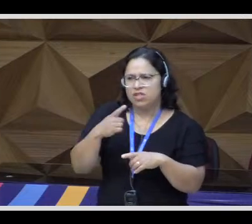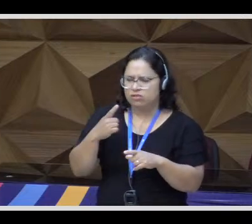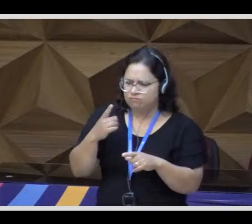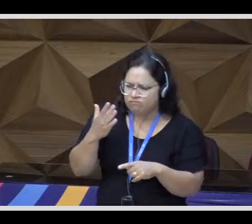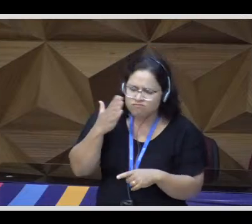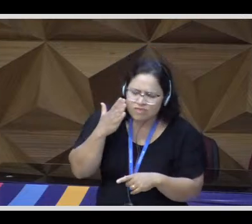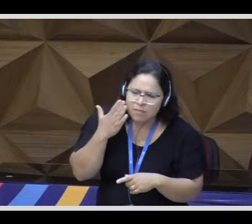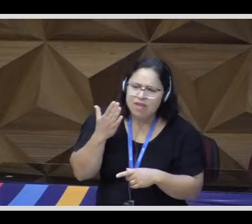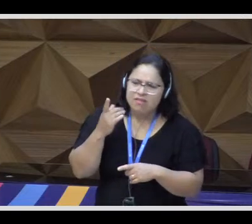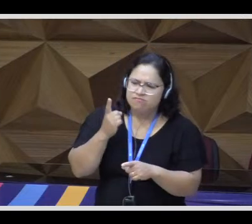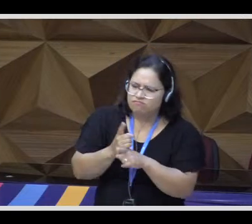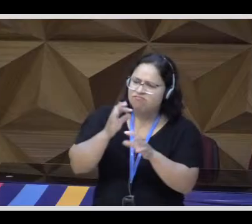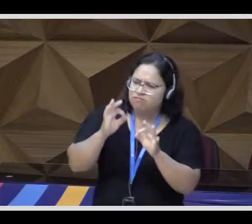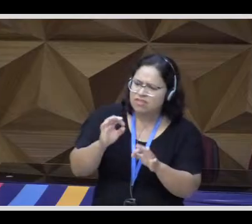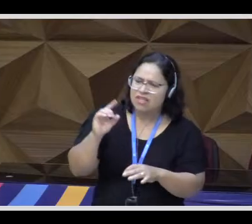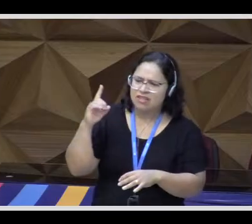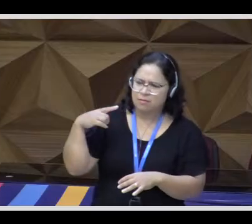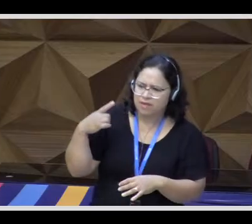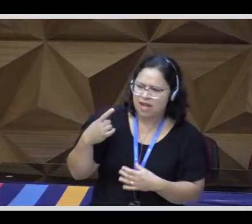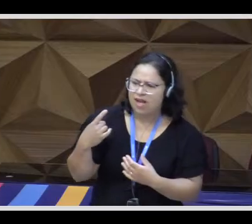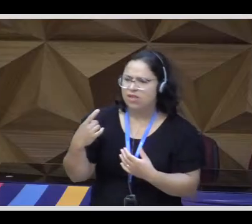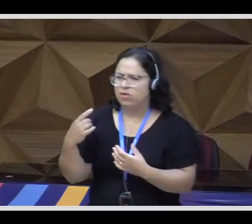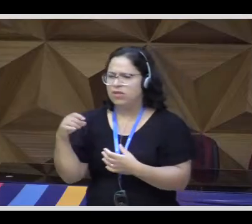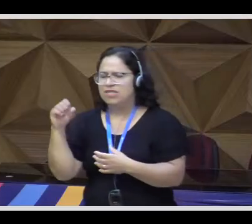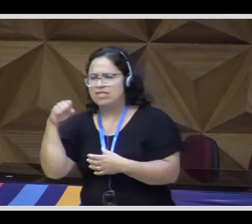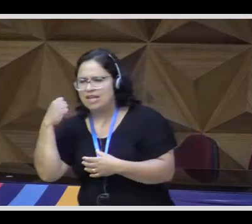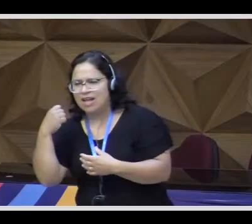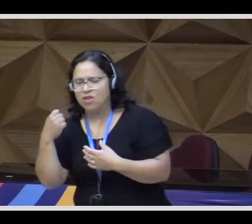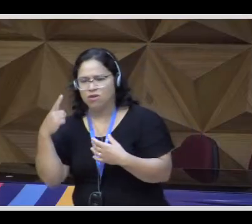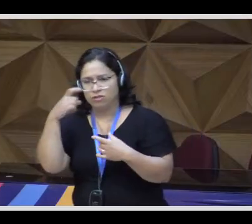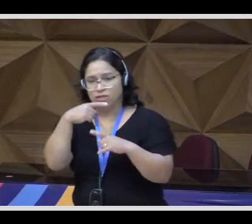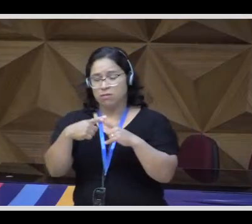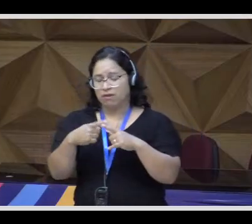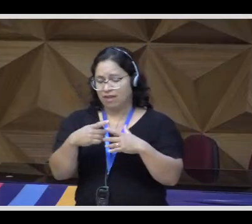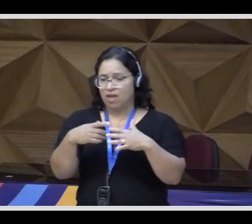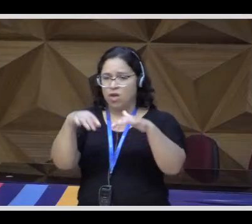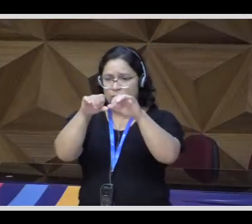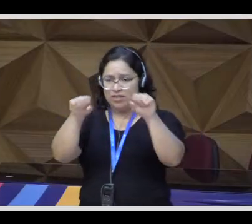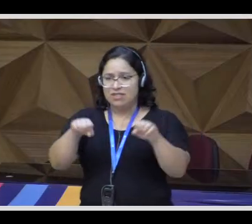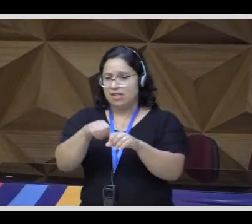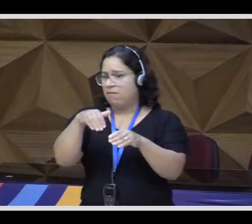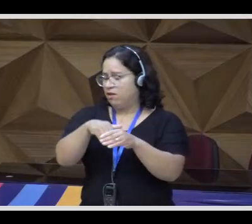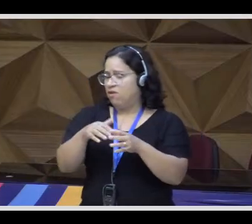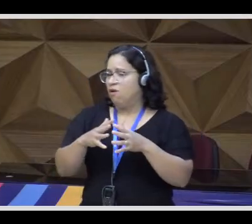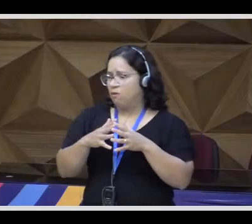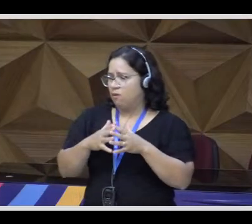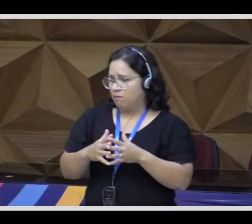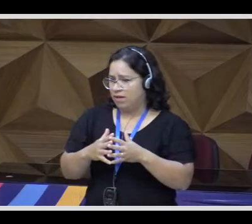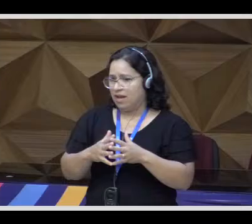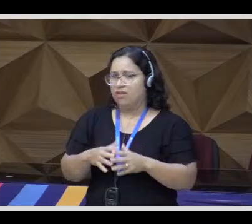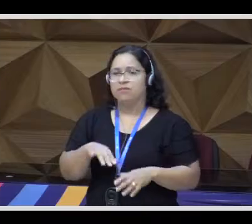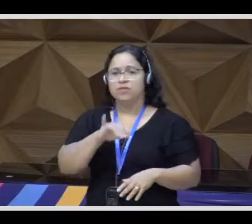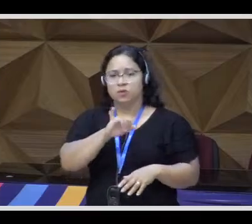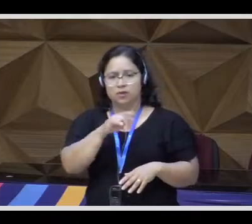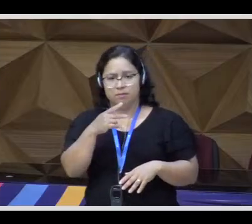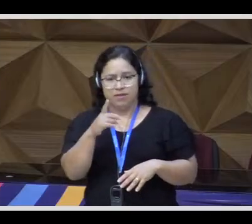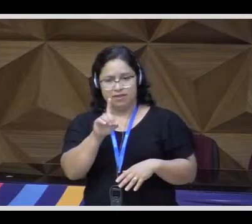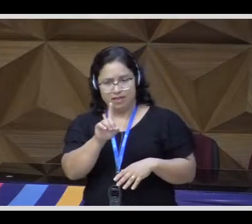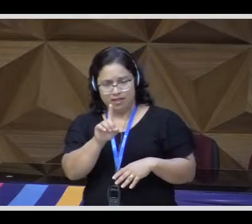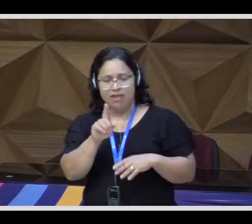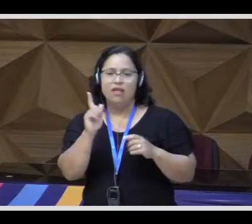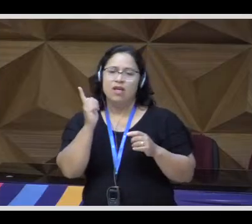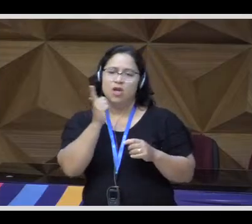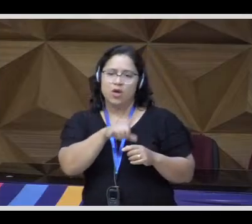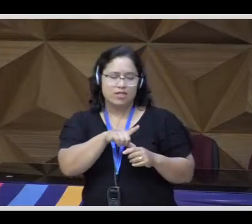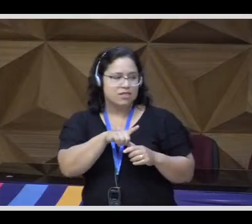because the electoral system is so complicated, right? The IPD was able to predict